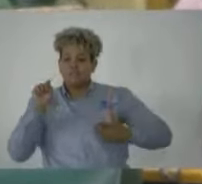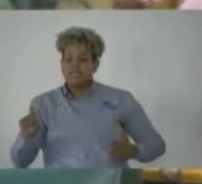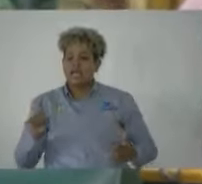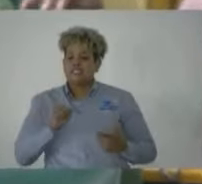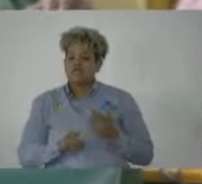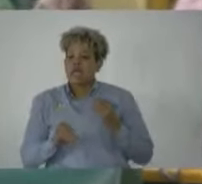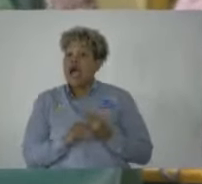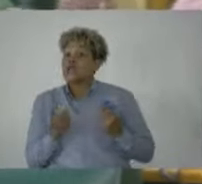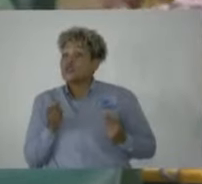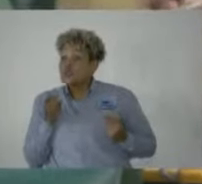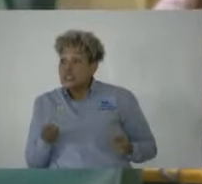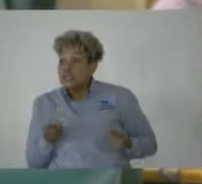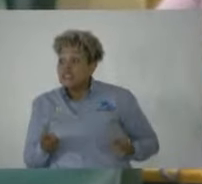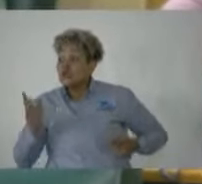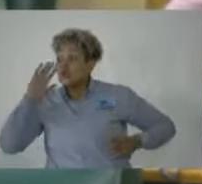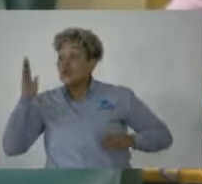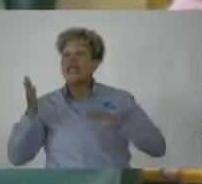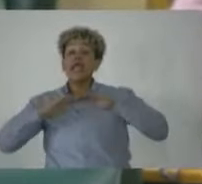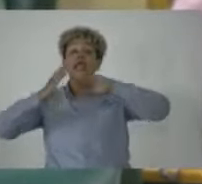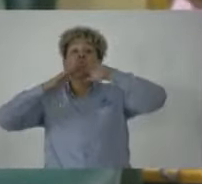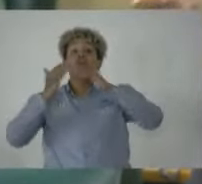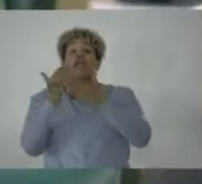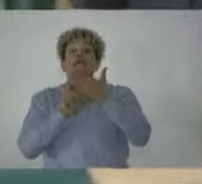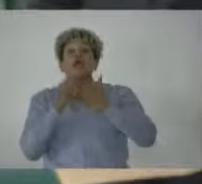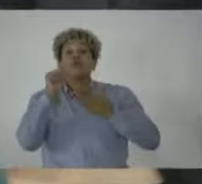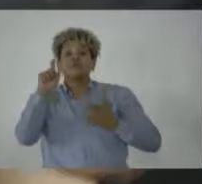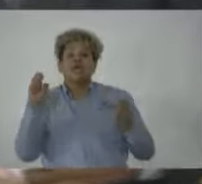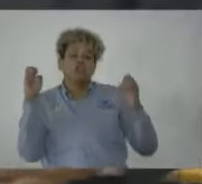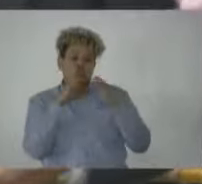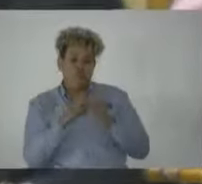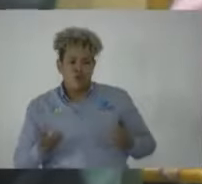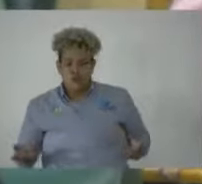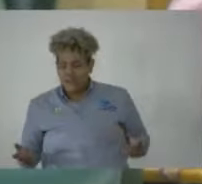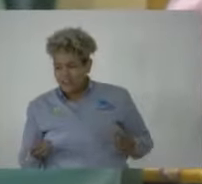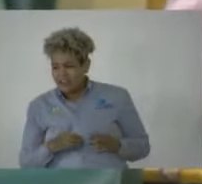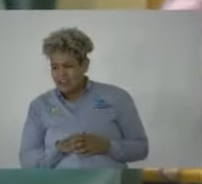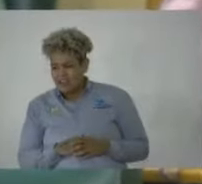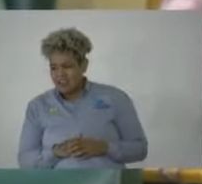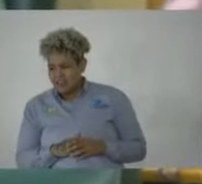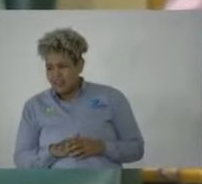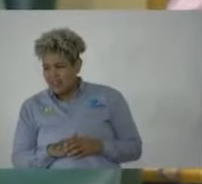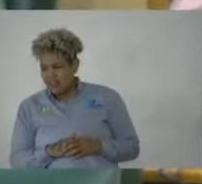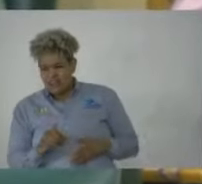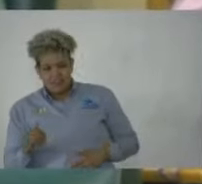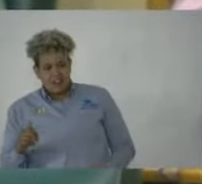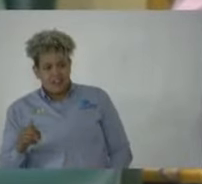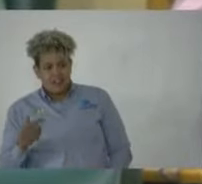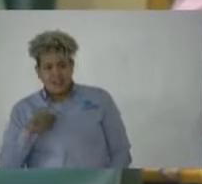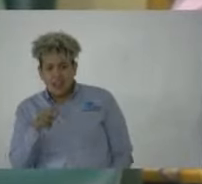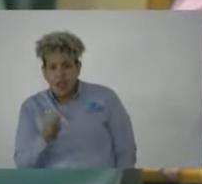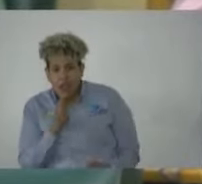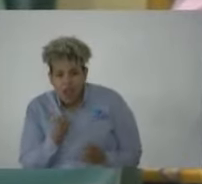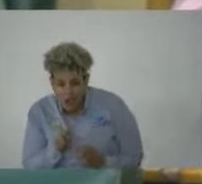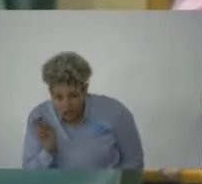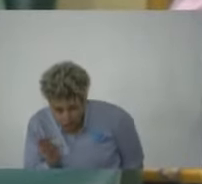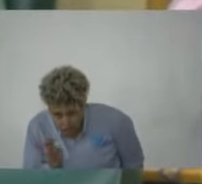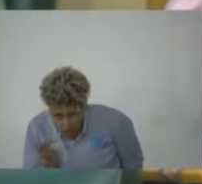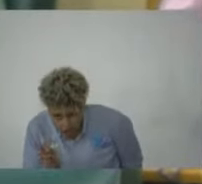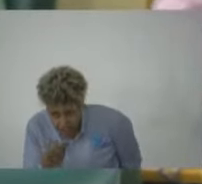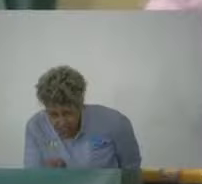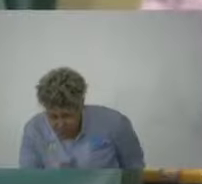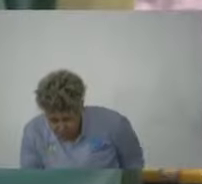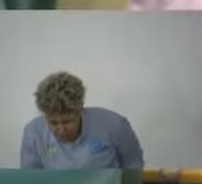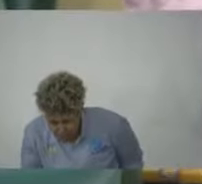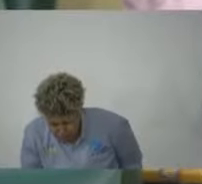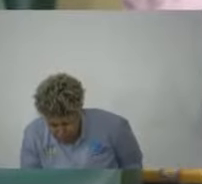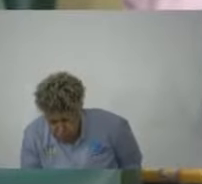by so doing, increase income tax threshold further. Madam Speaker, I was shocked to hear that. I